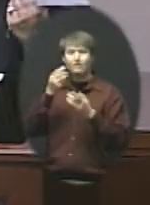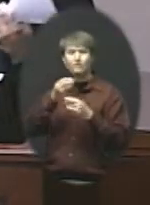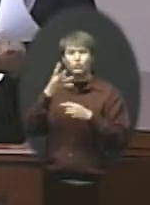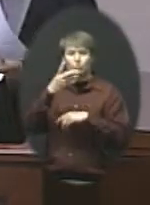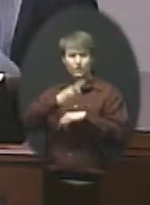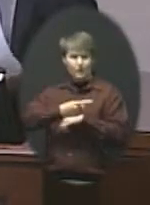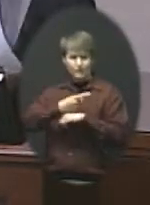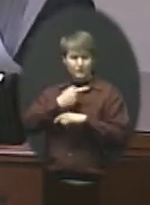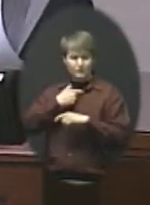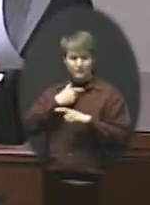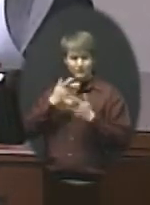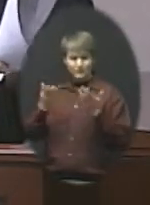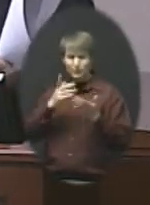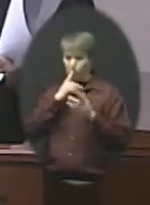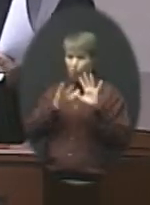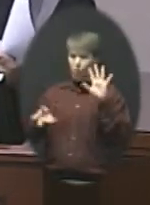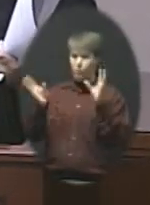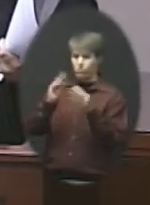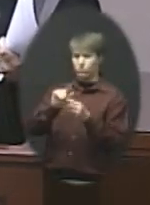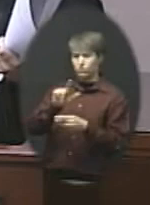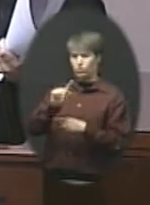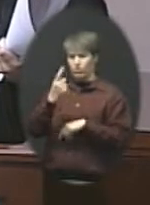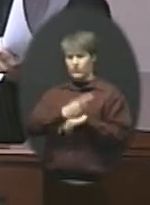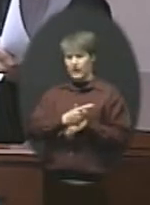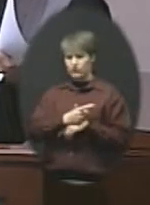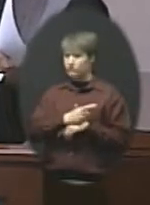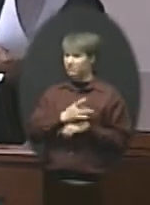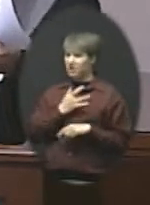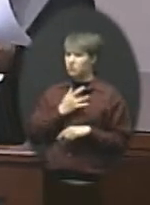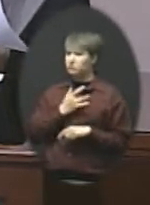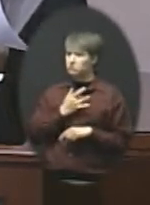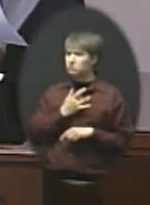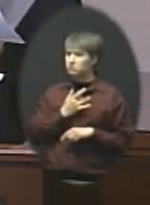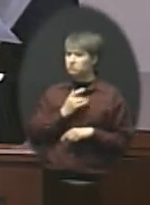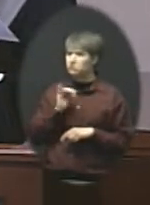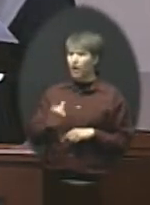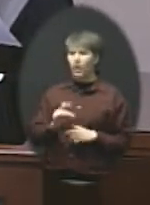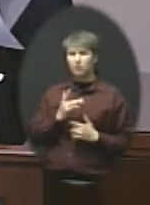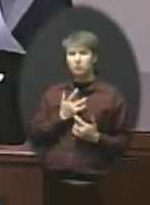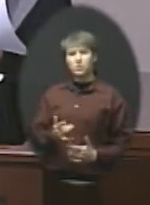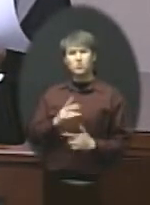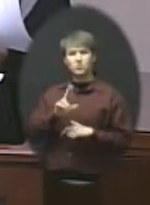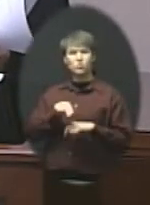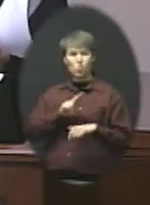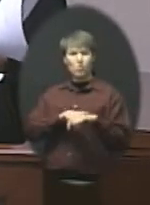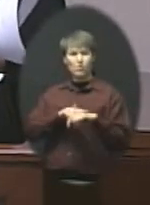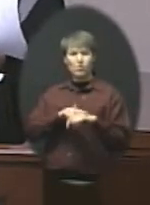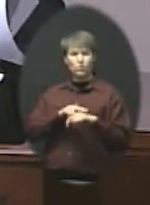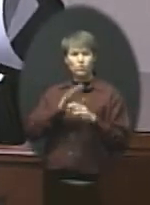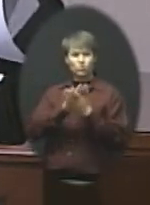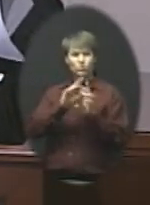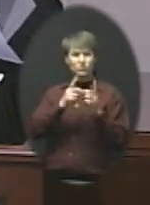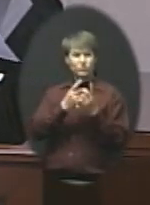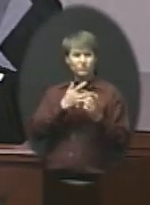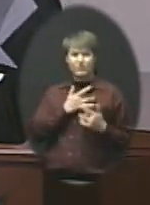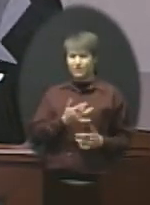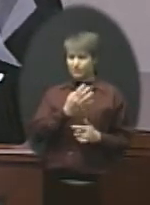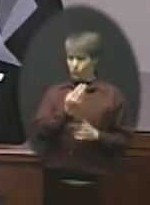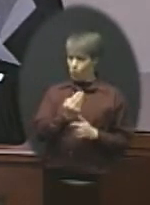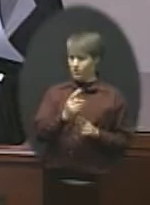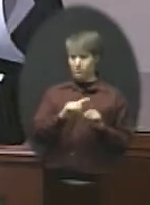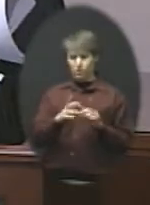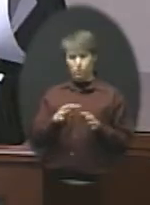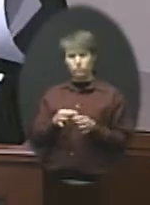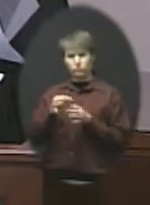sometimes. So we went with 21 days, and that's probably the typical in a school district is 14, but we pushed it